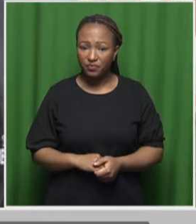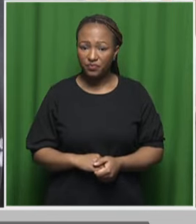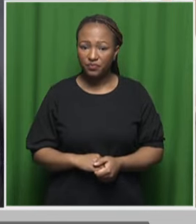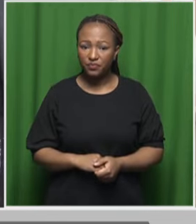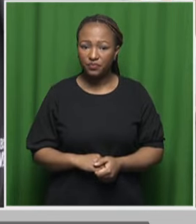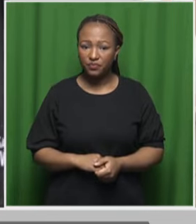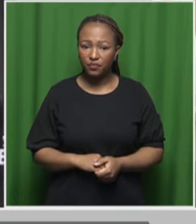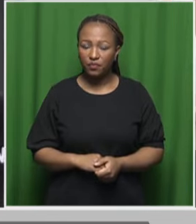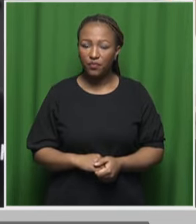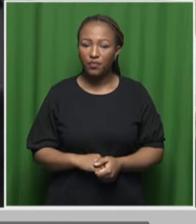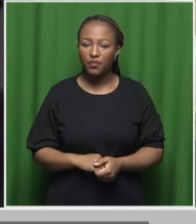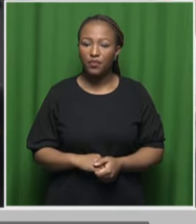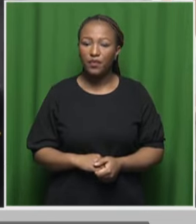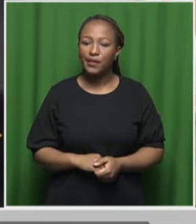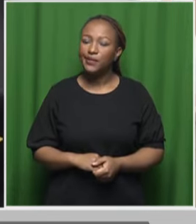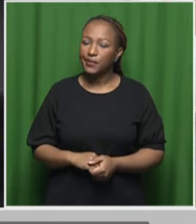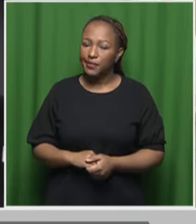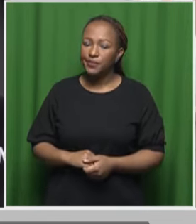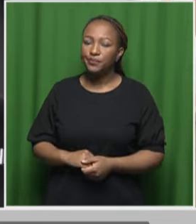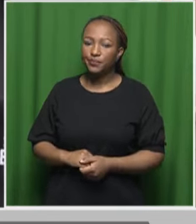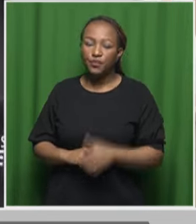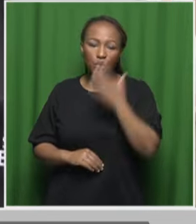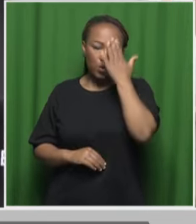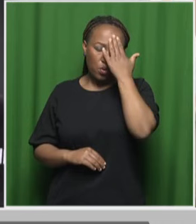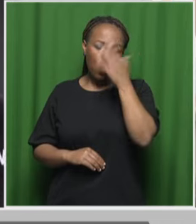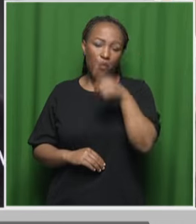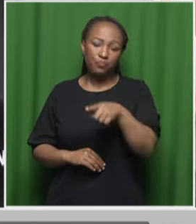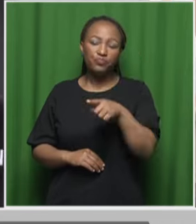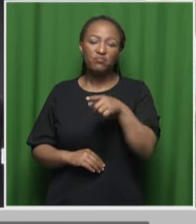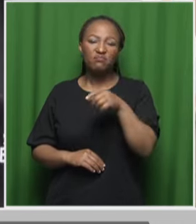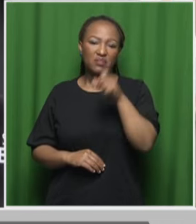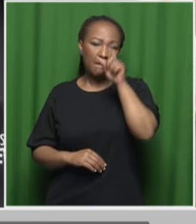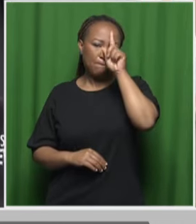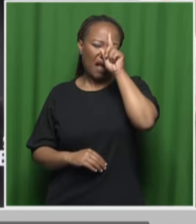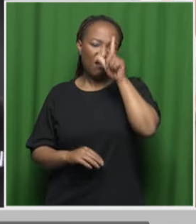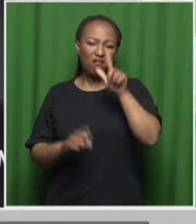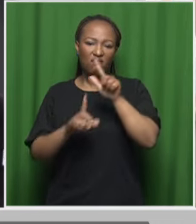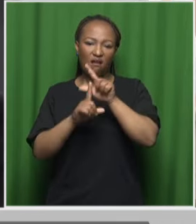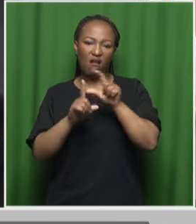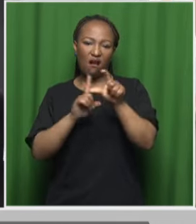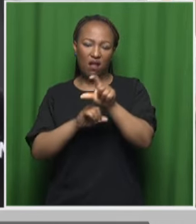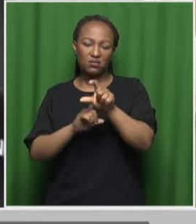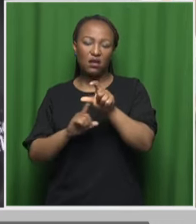Well, we know that according to the African culture, if the uncles and